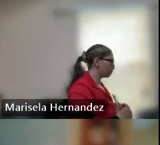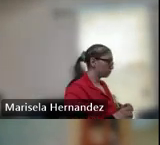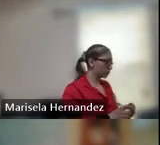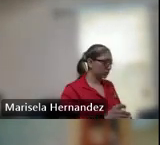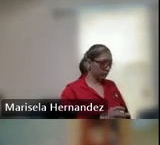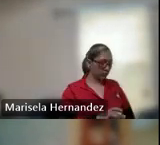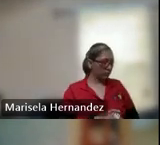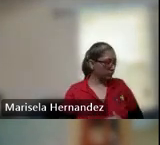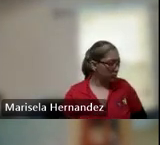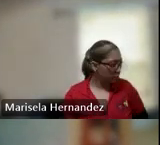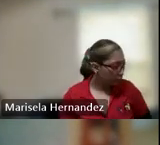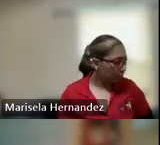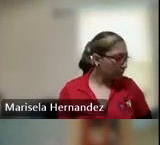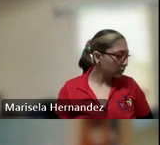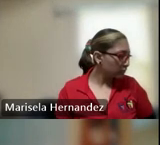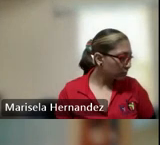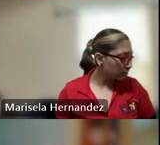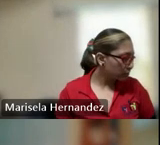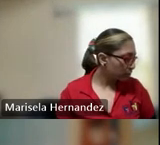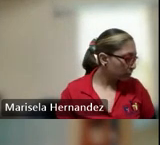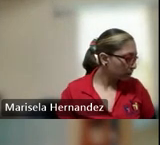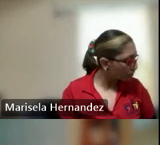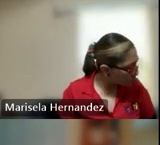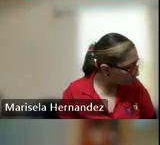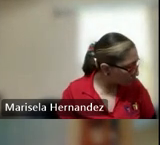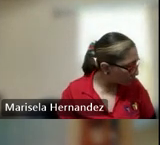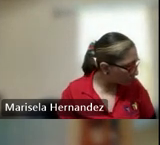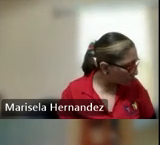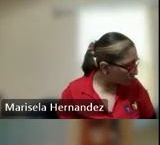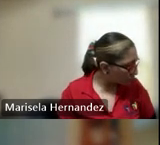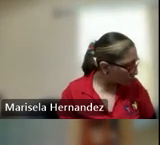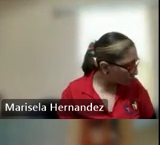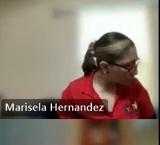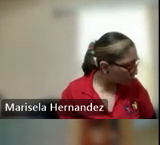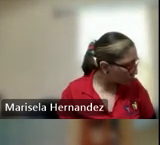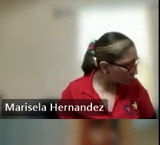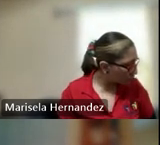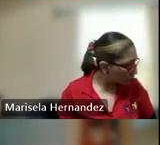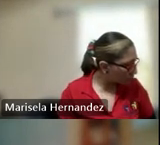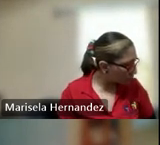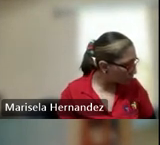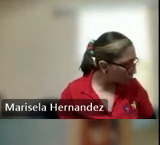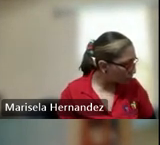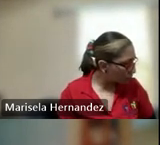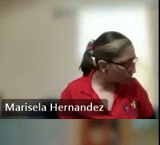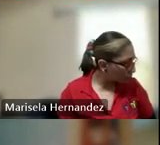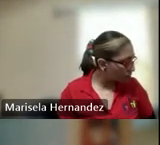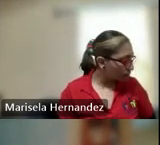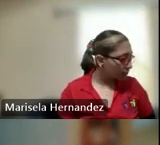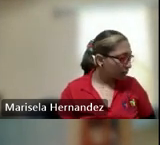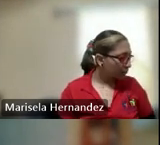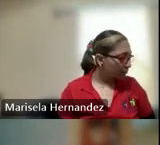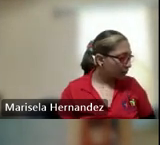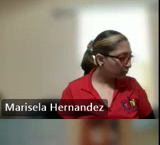up to 32, which is 32 million, which is what it's been at.